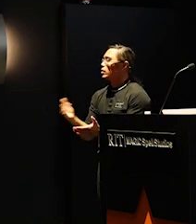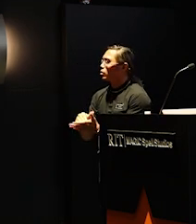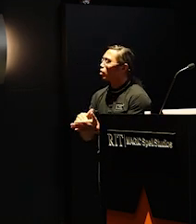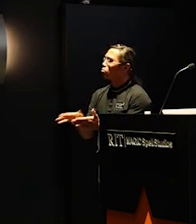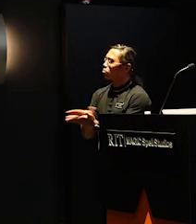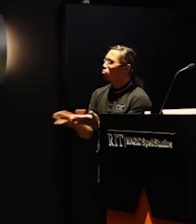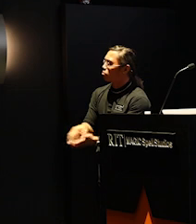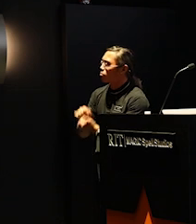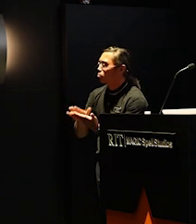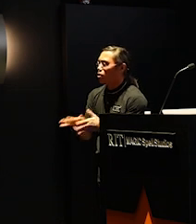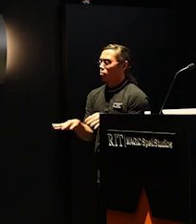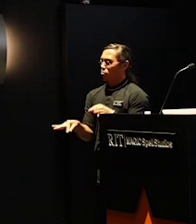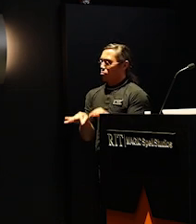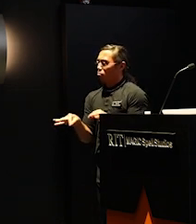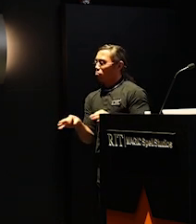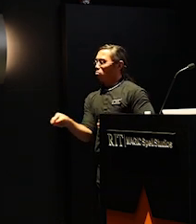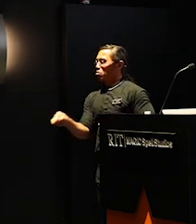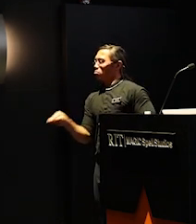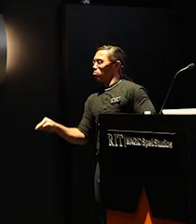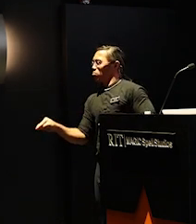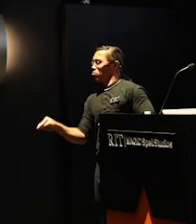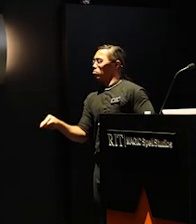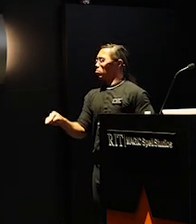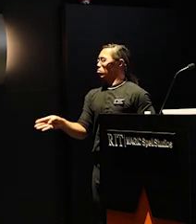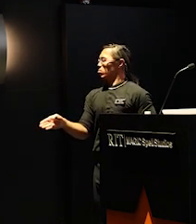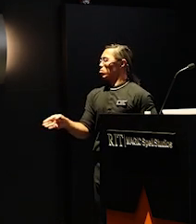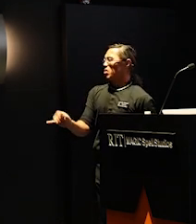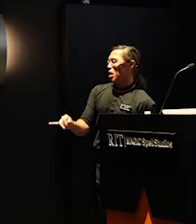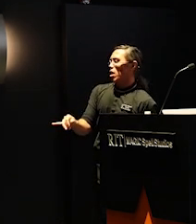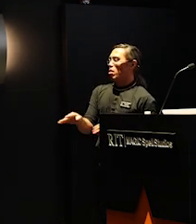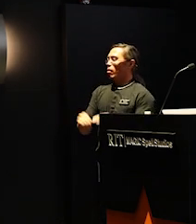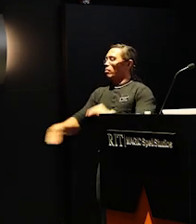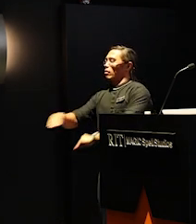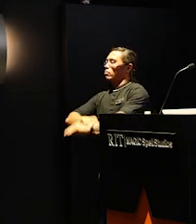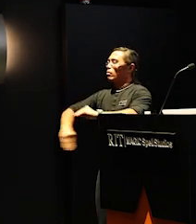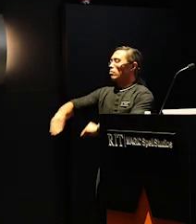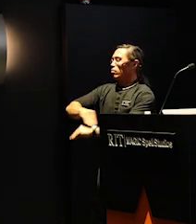You're sitting there with your menu, and the server comes over, and they say,